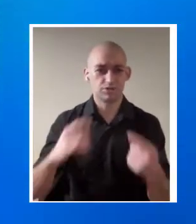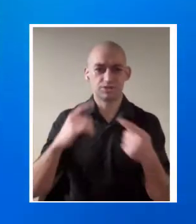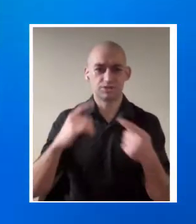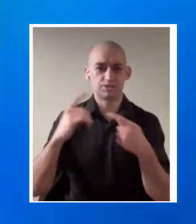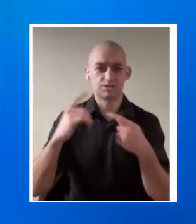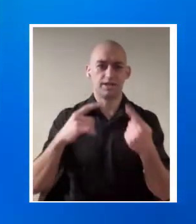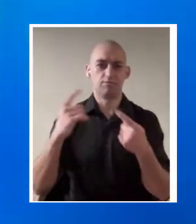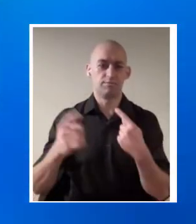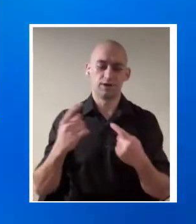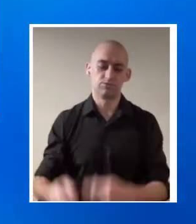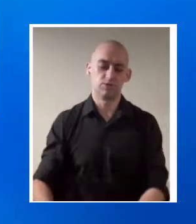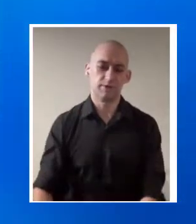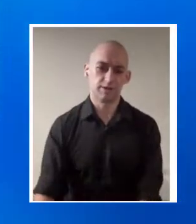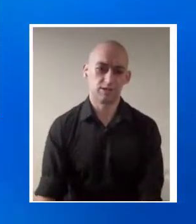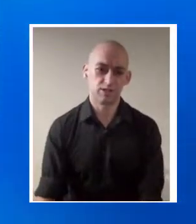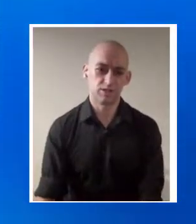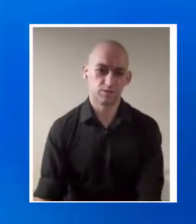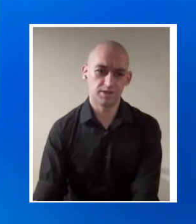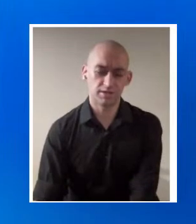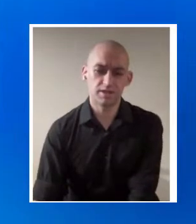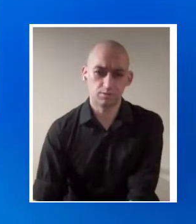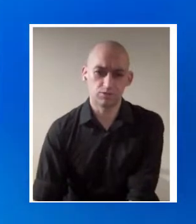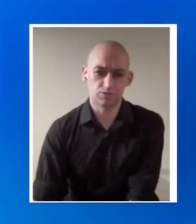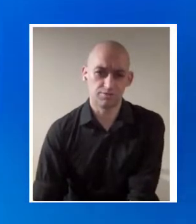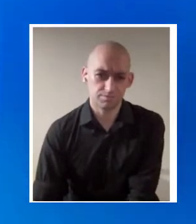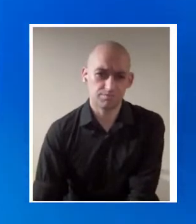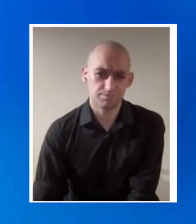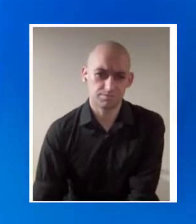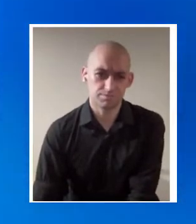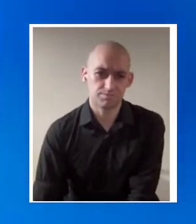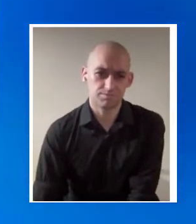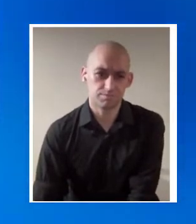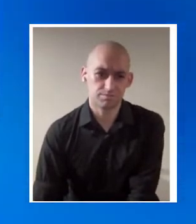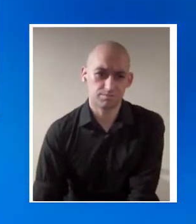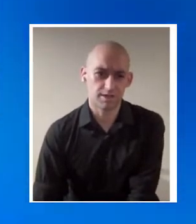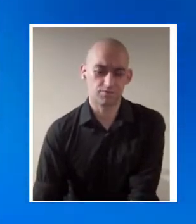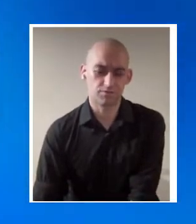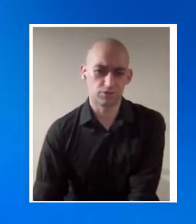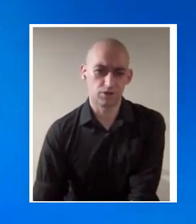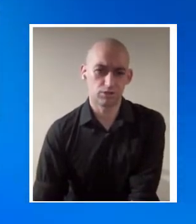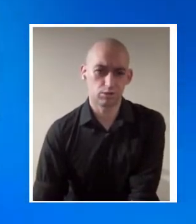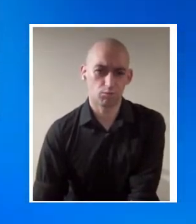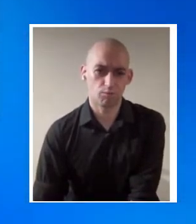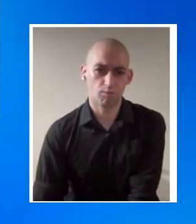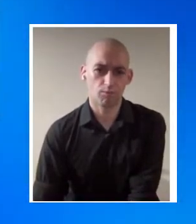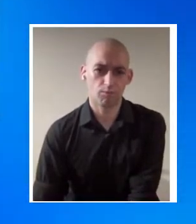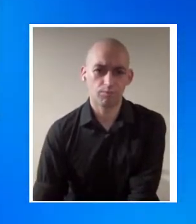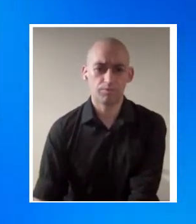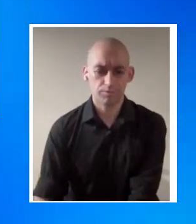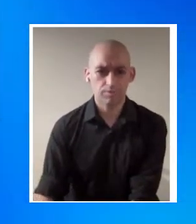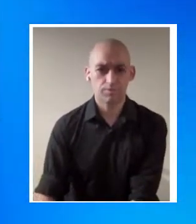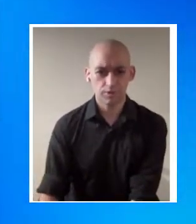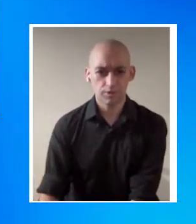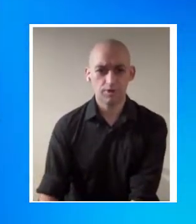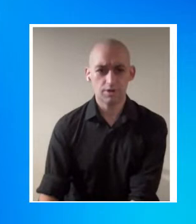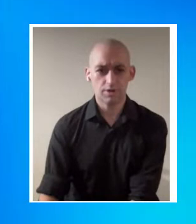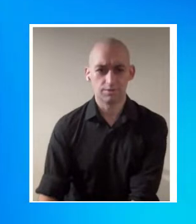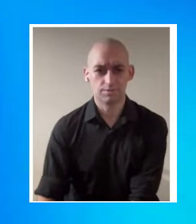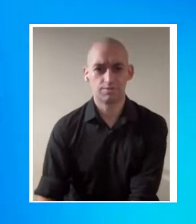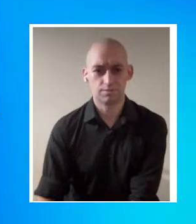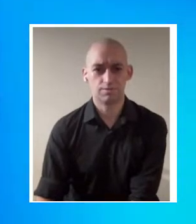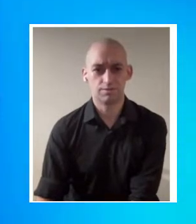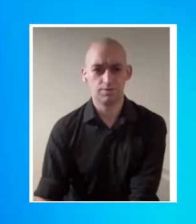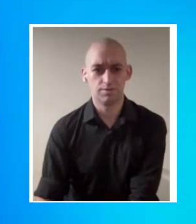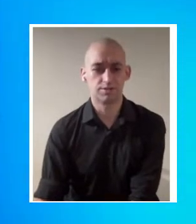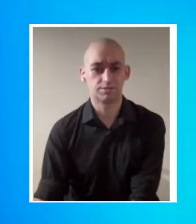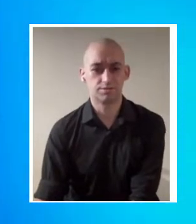I was just signing what I'm hearing. I wasn't really paying attention to it, but yeah, I think it was good. Okay. I'll just try to go as slow as possible, especially during the numbers,